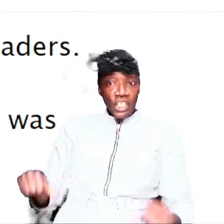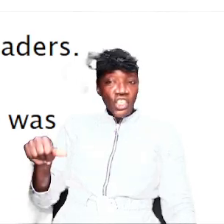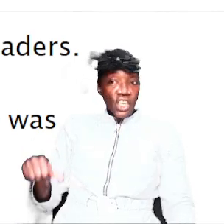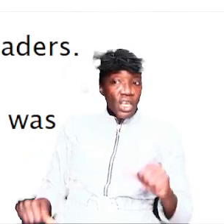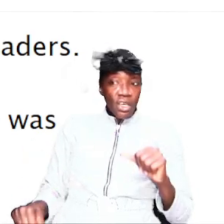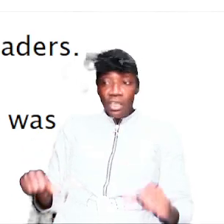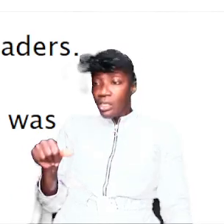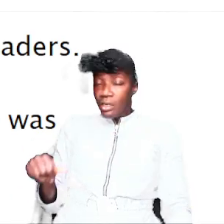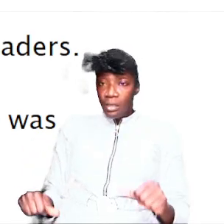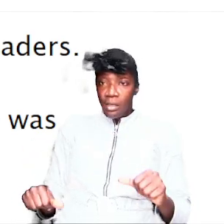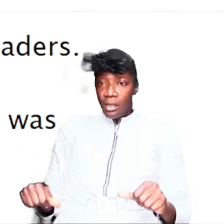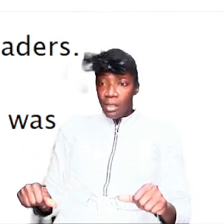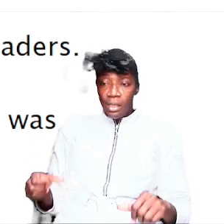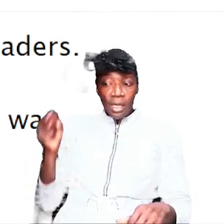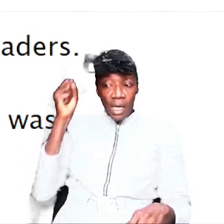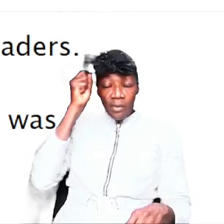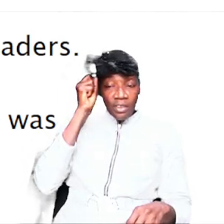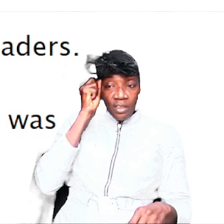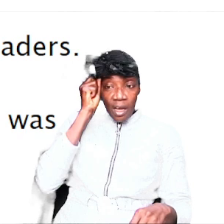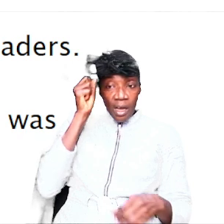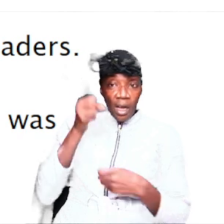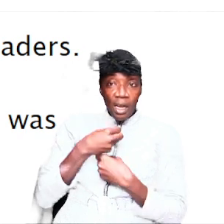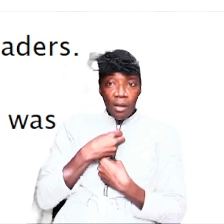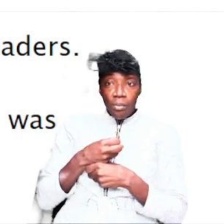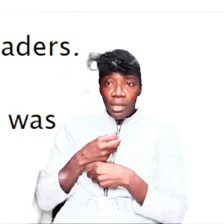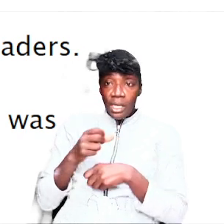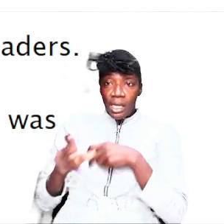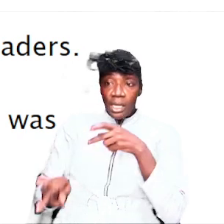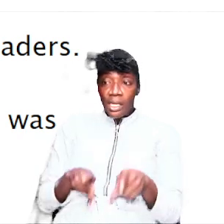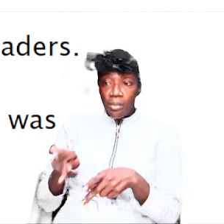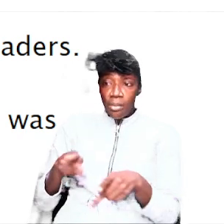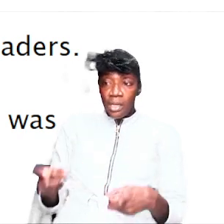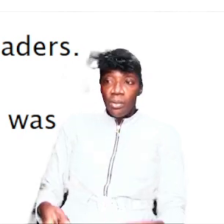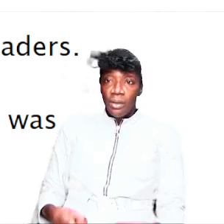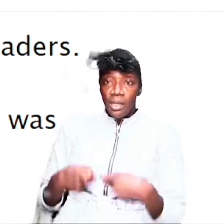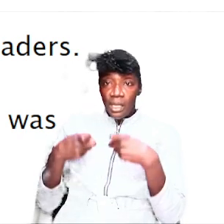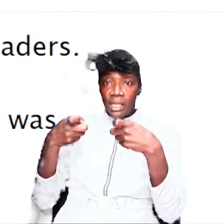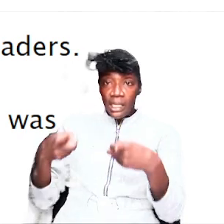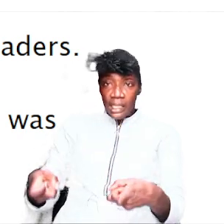that caused the people to sin.